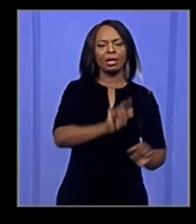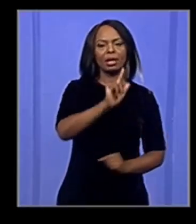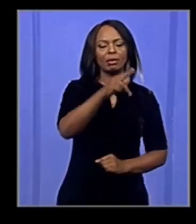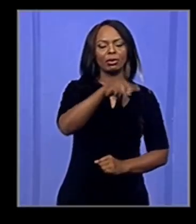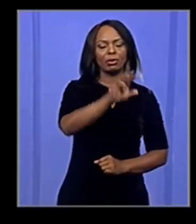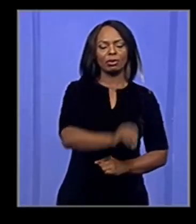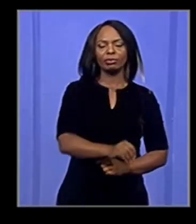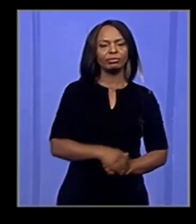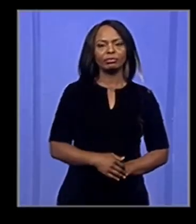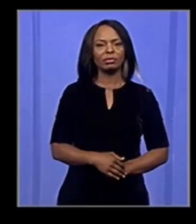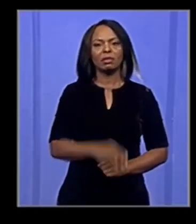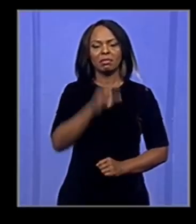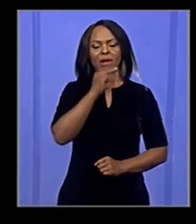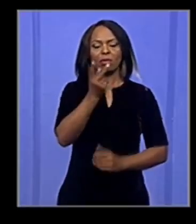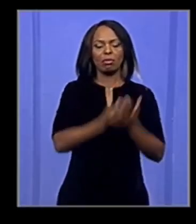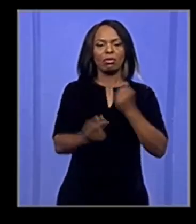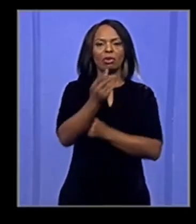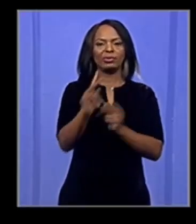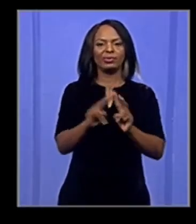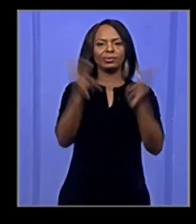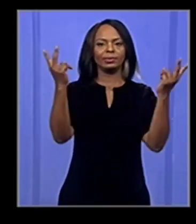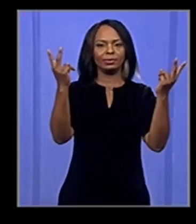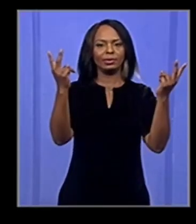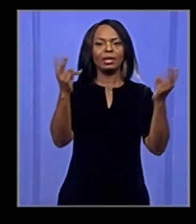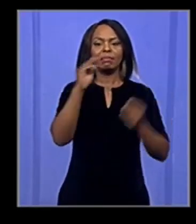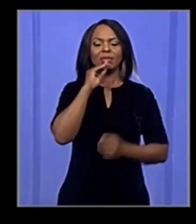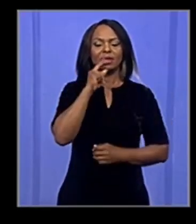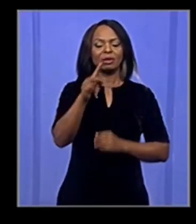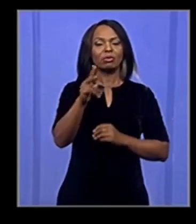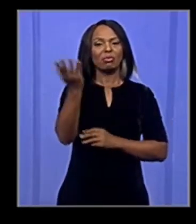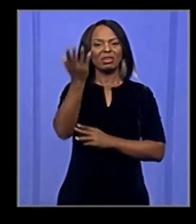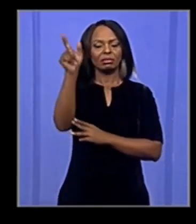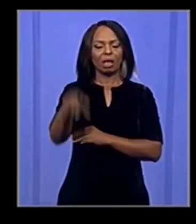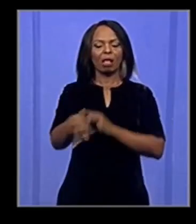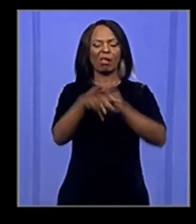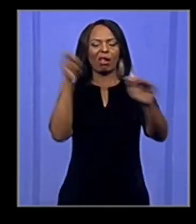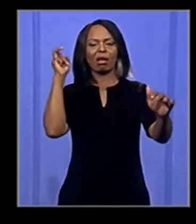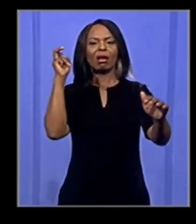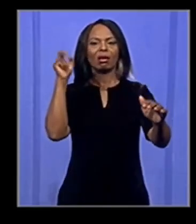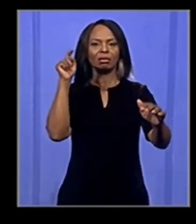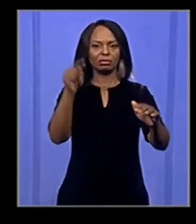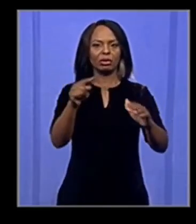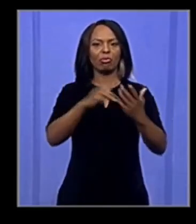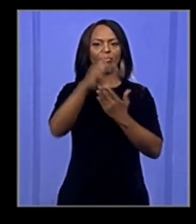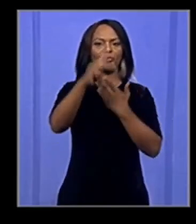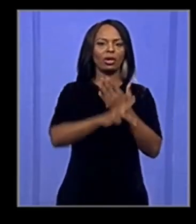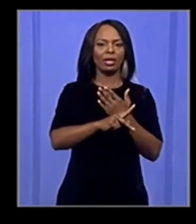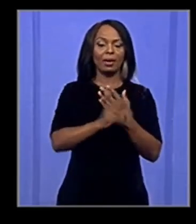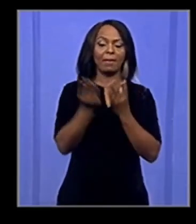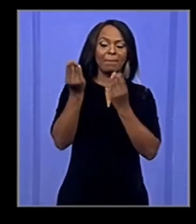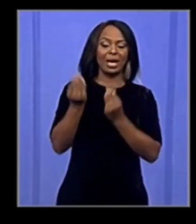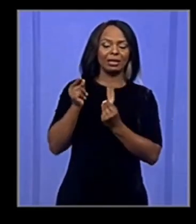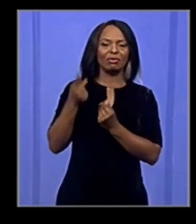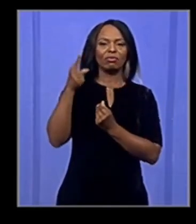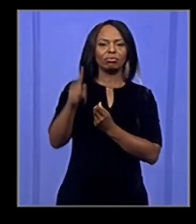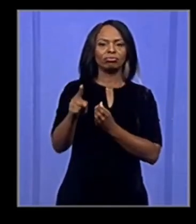is a sign of the fact that it was hijacked. Therefore, this amount was used to buy a farm